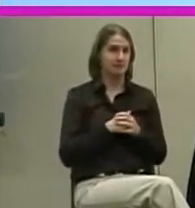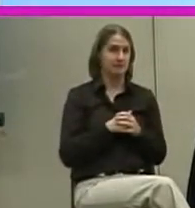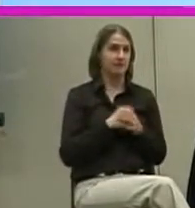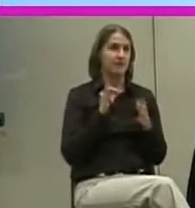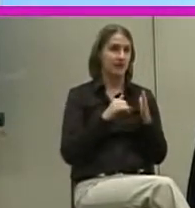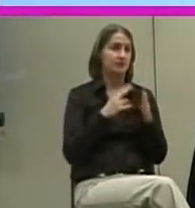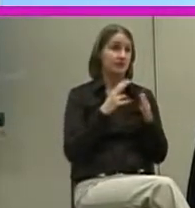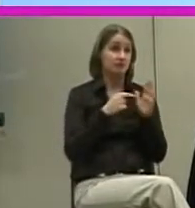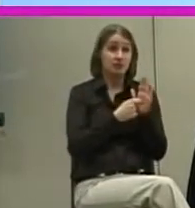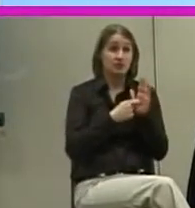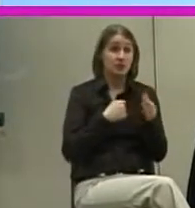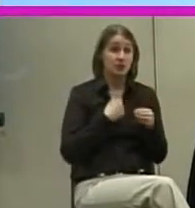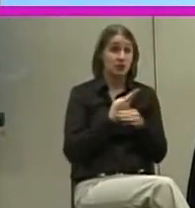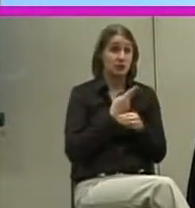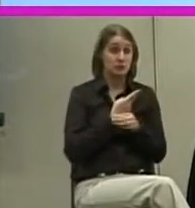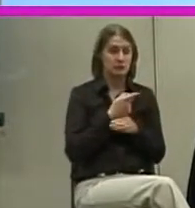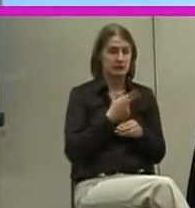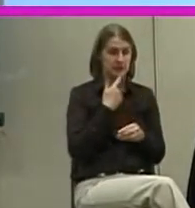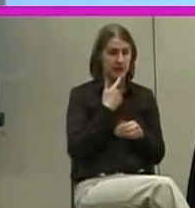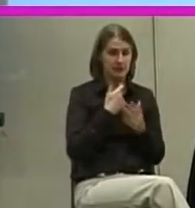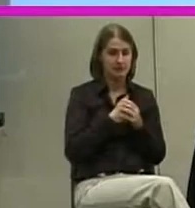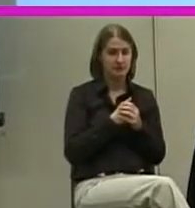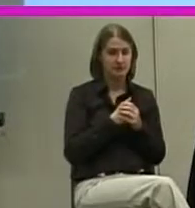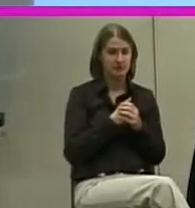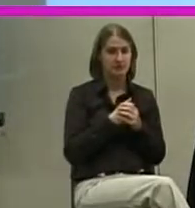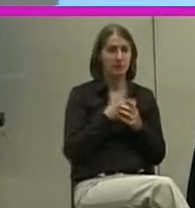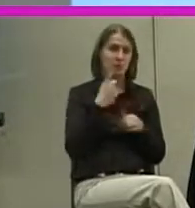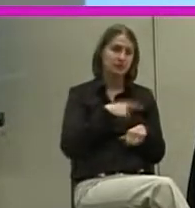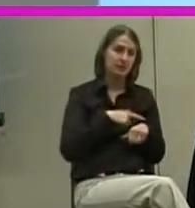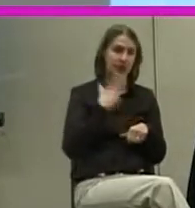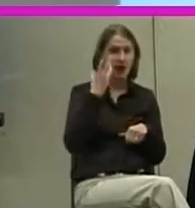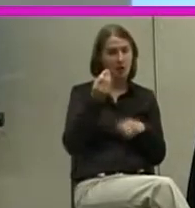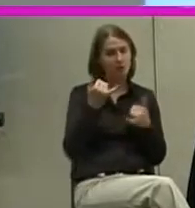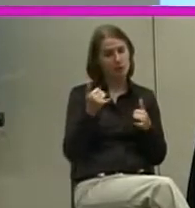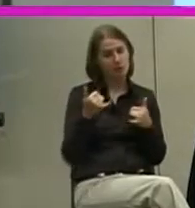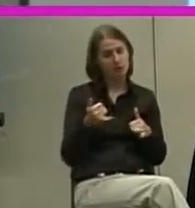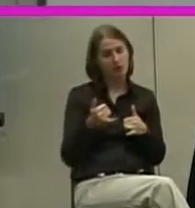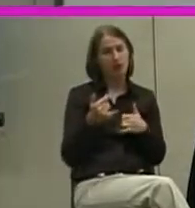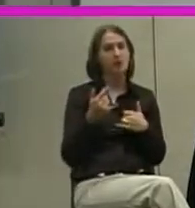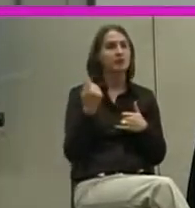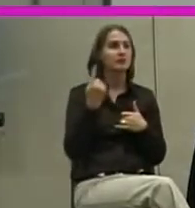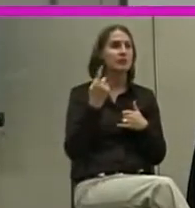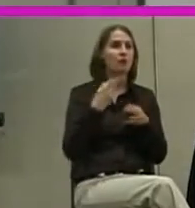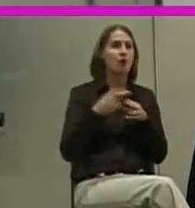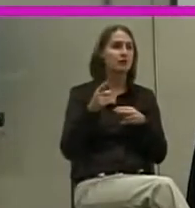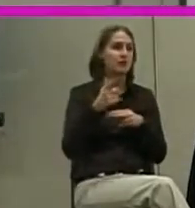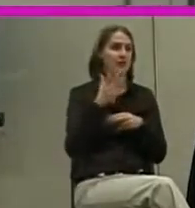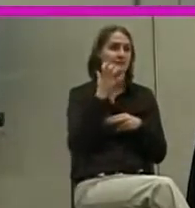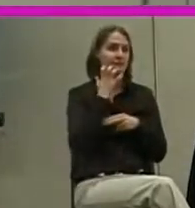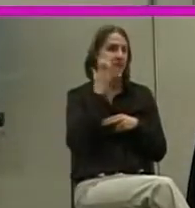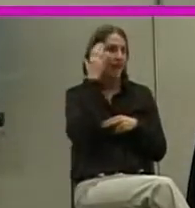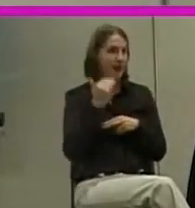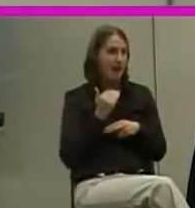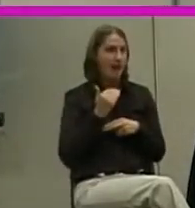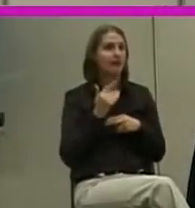examples I use. So he says, oh, one day he was out in the playground, a kid came up and called him a fathead, and he blah, blah, blah. So I